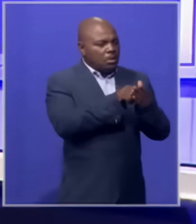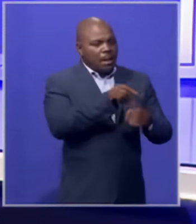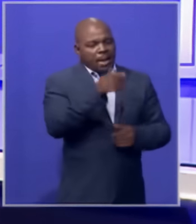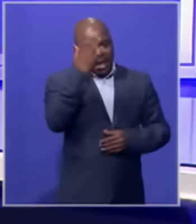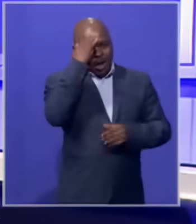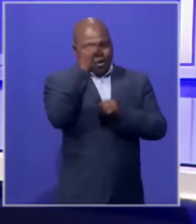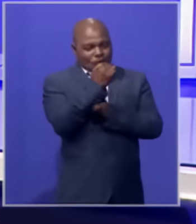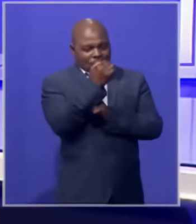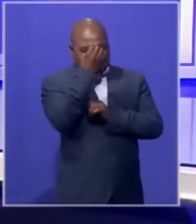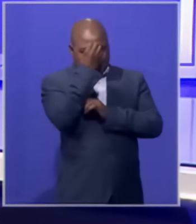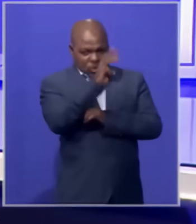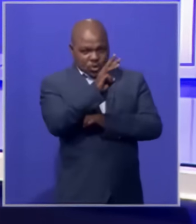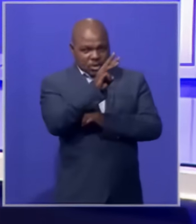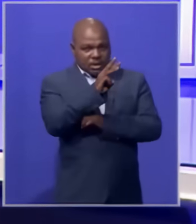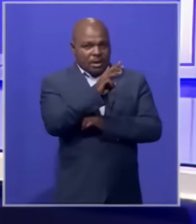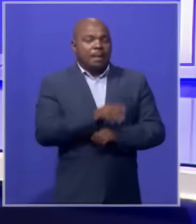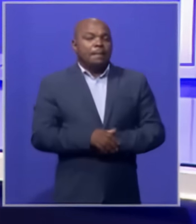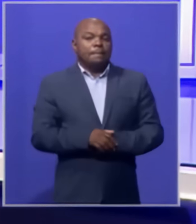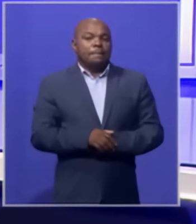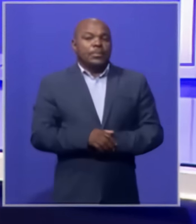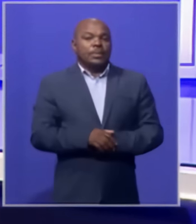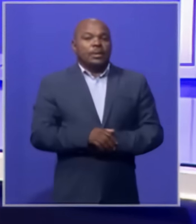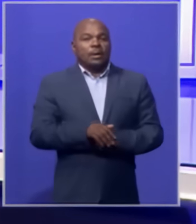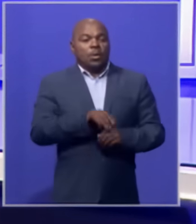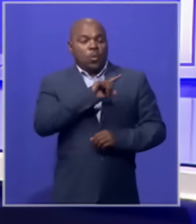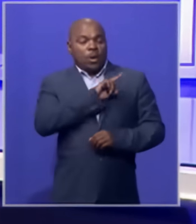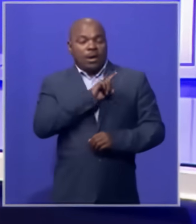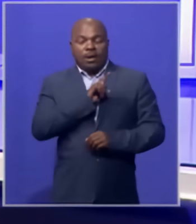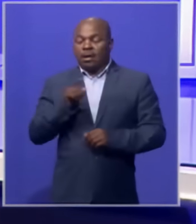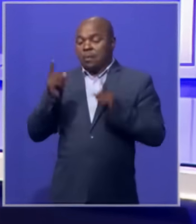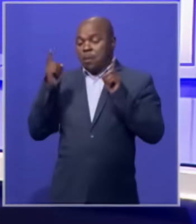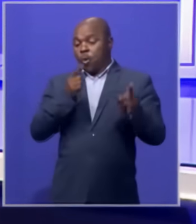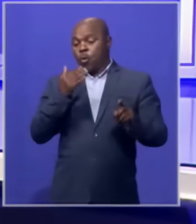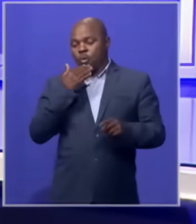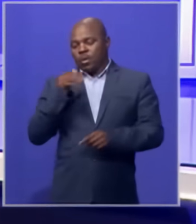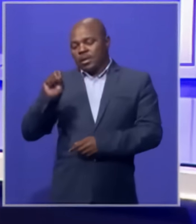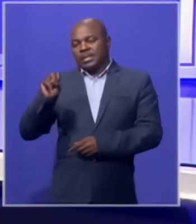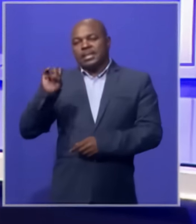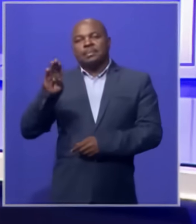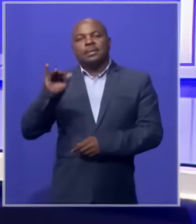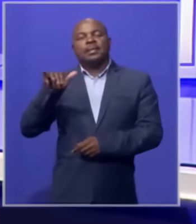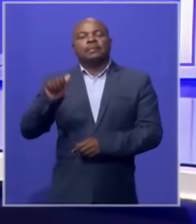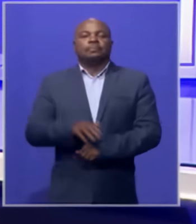ka Pretoria go ya le ka ditatofatšo ka taelo ya Sibiya.